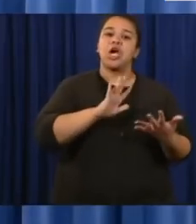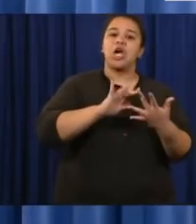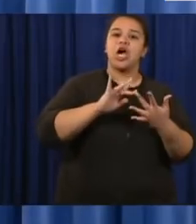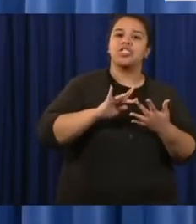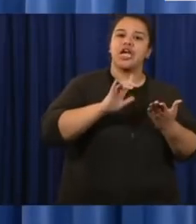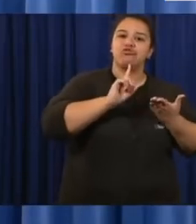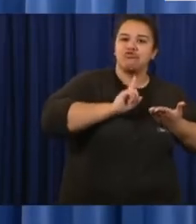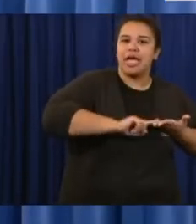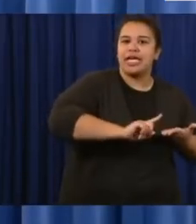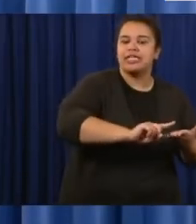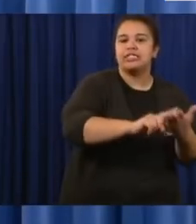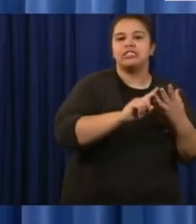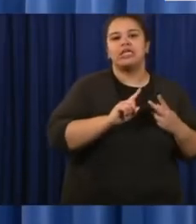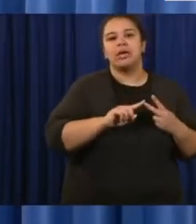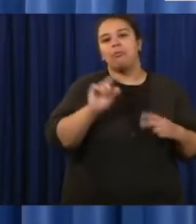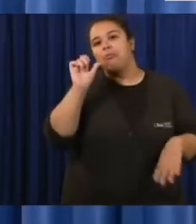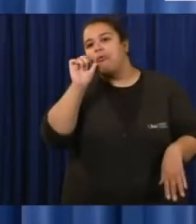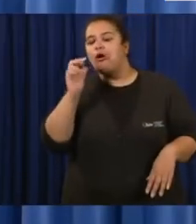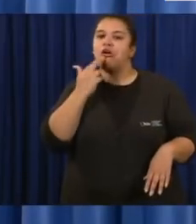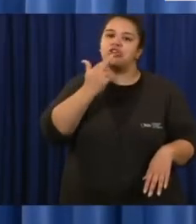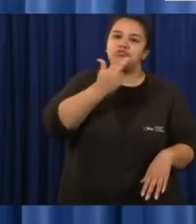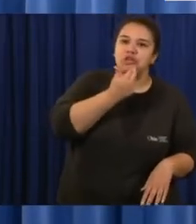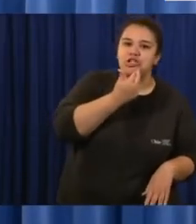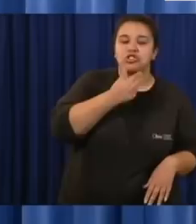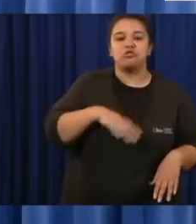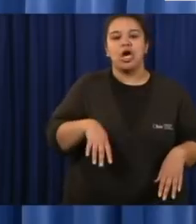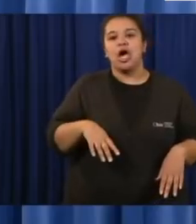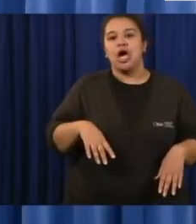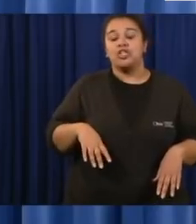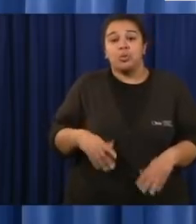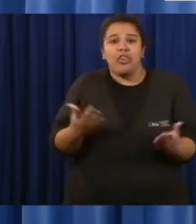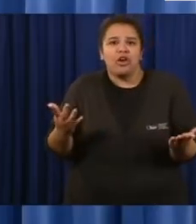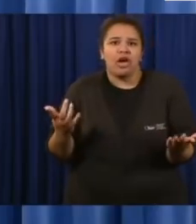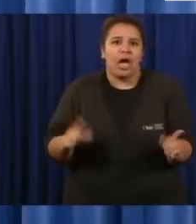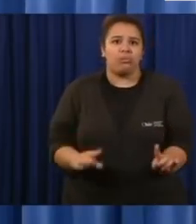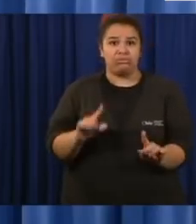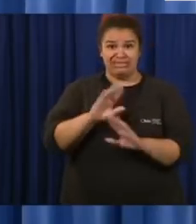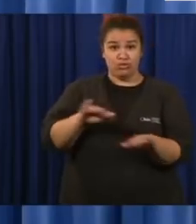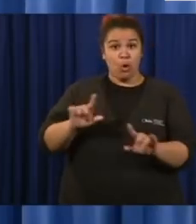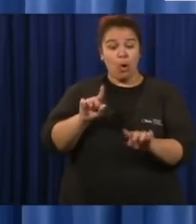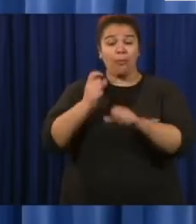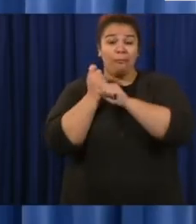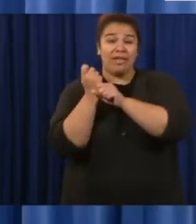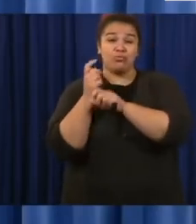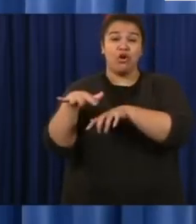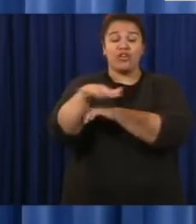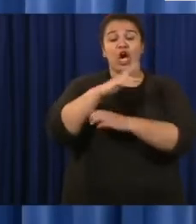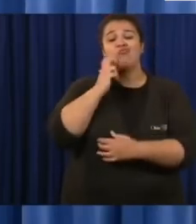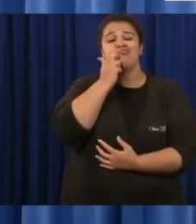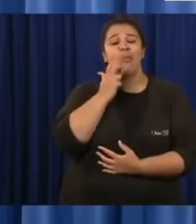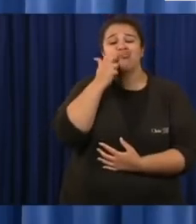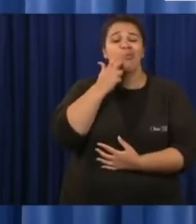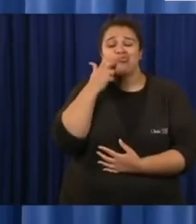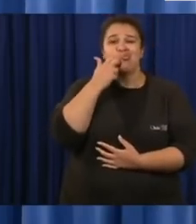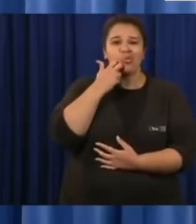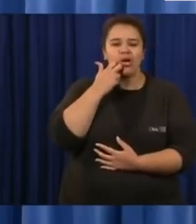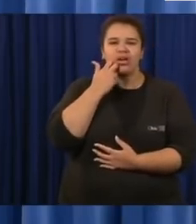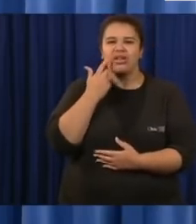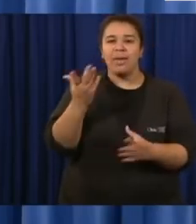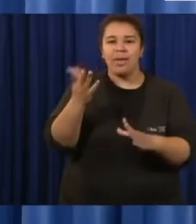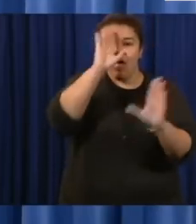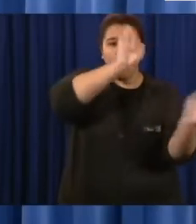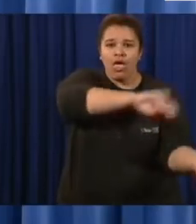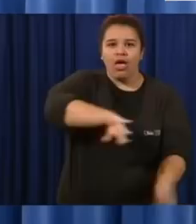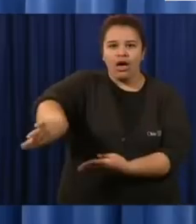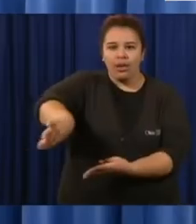and whether or not kids can chew gum on a baseball field, and to focus time, energy, and money more on solving the problem in